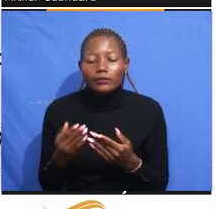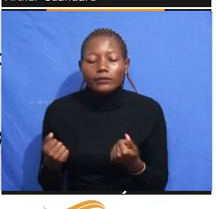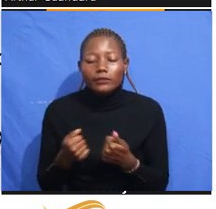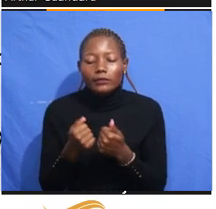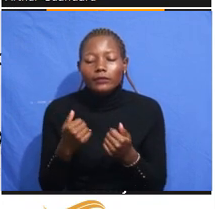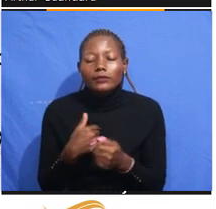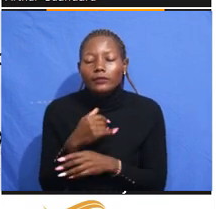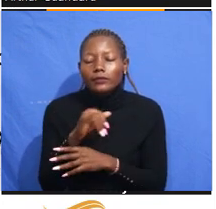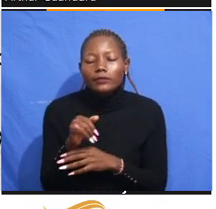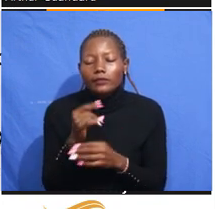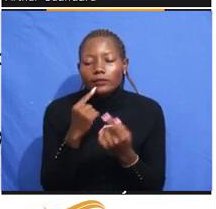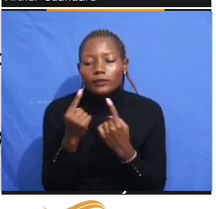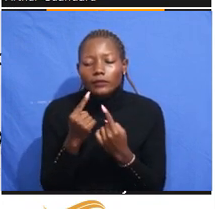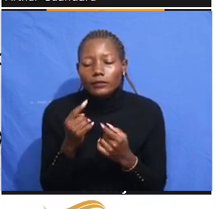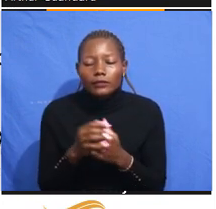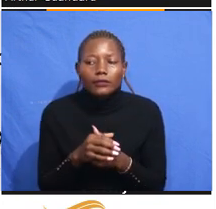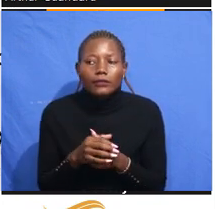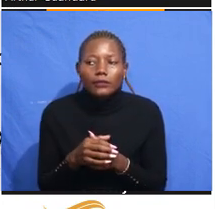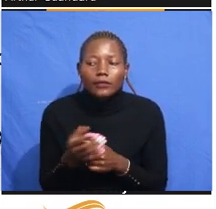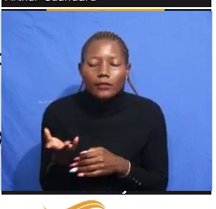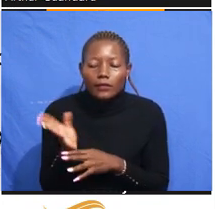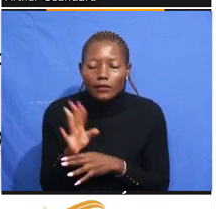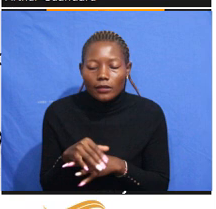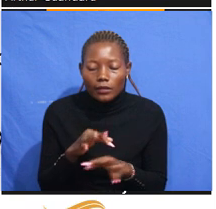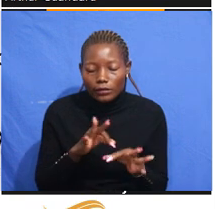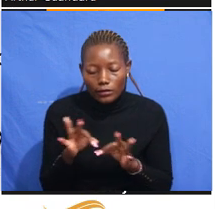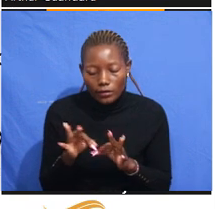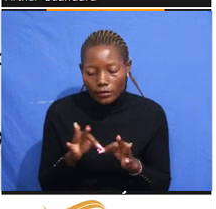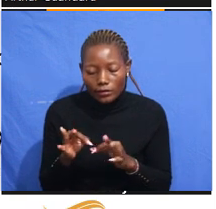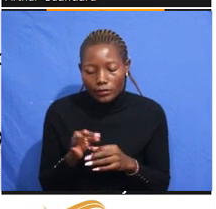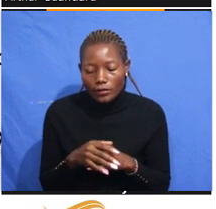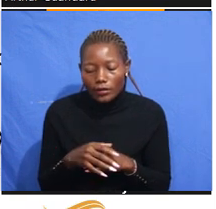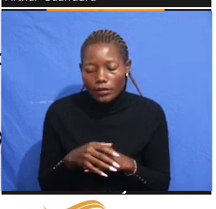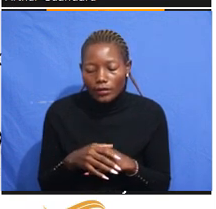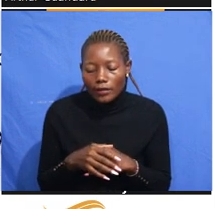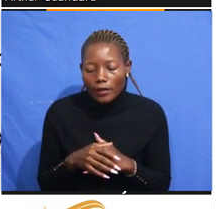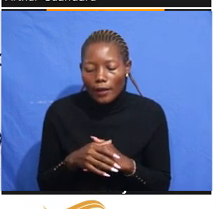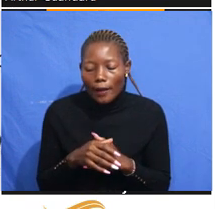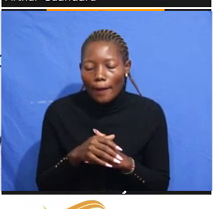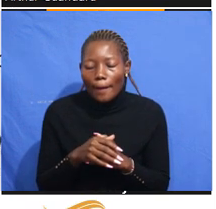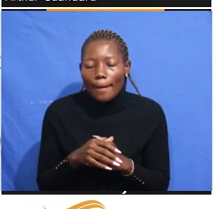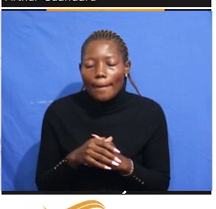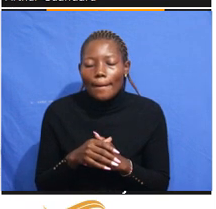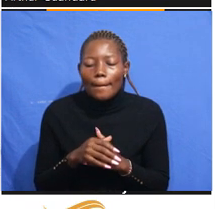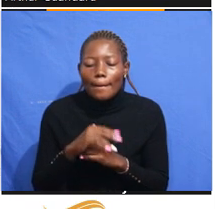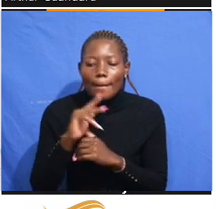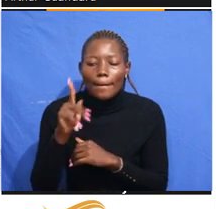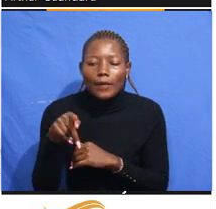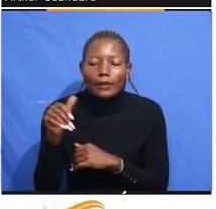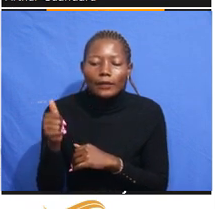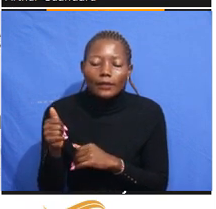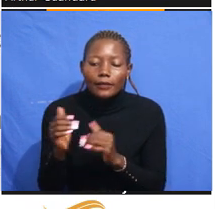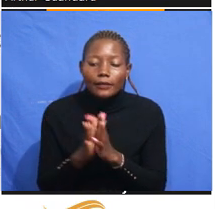there I've just come back to now explain more about the pulmonary circuit and